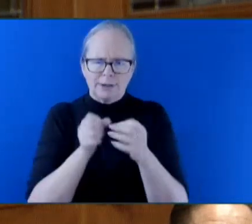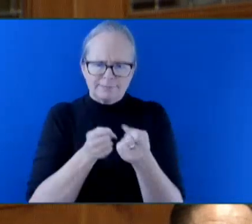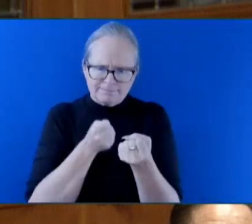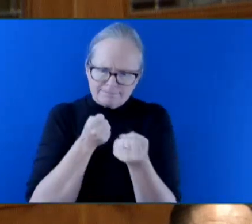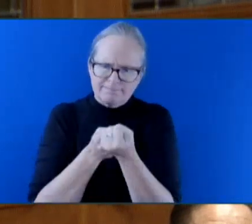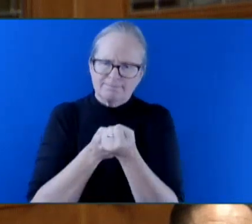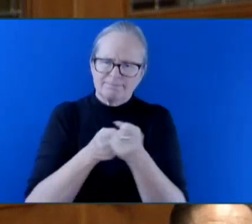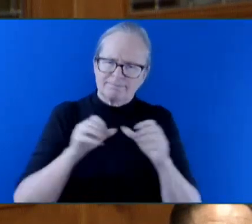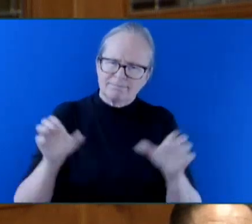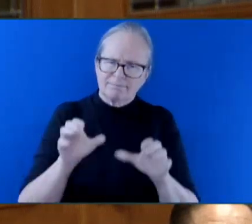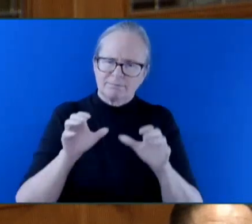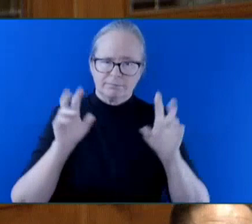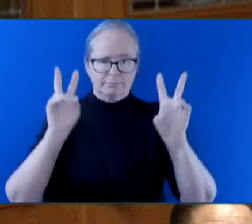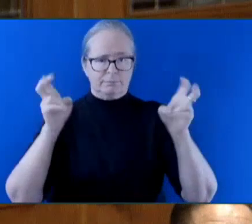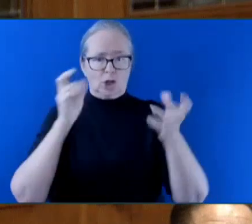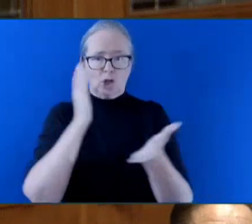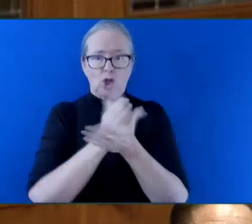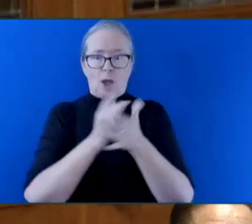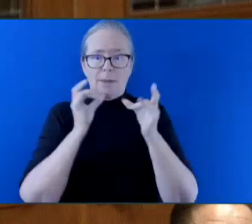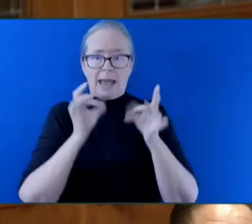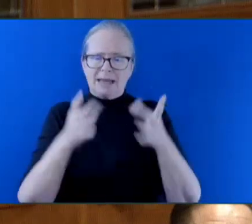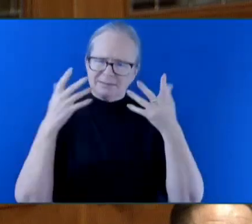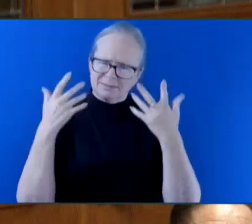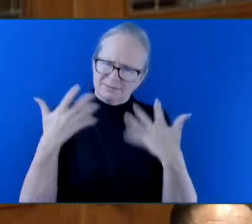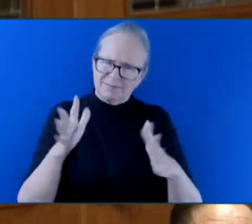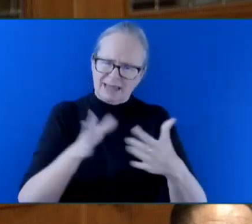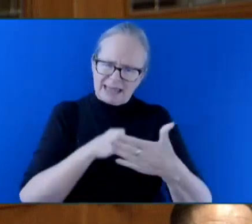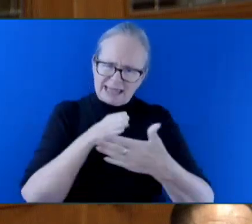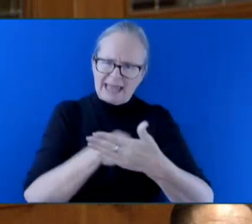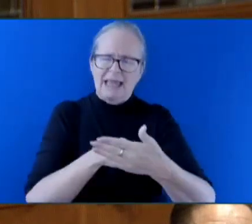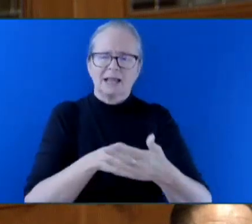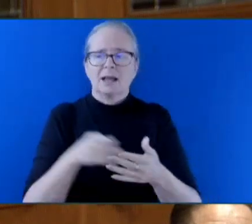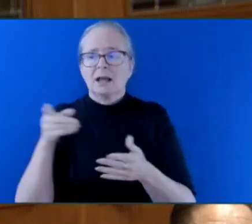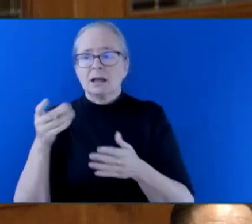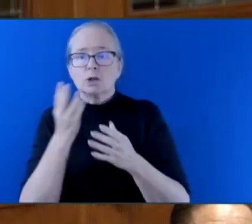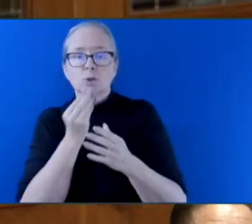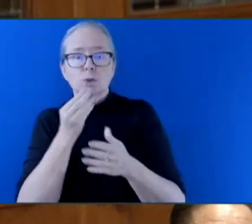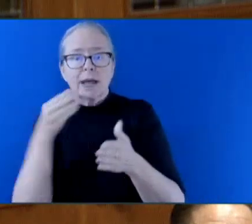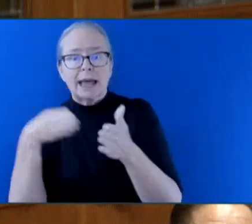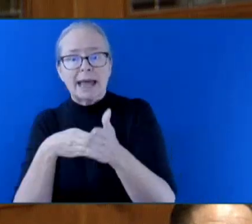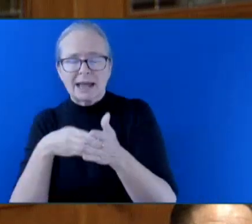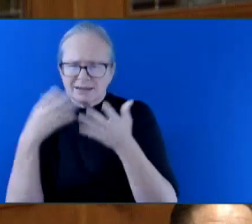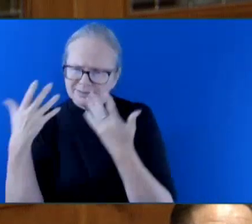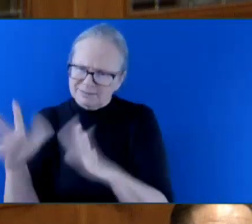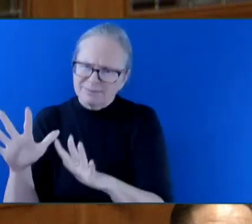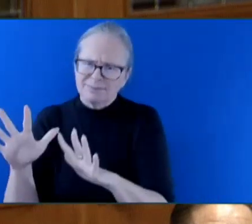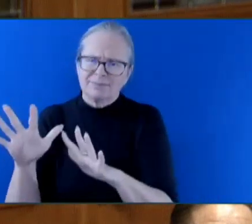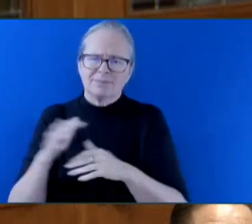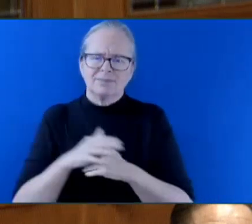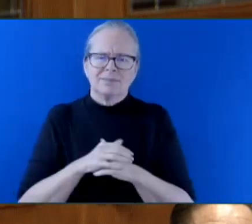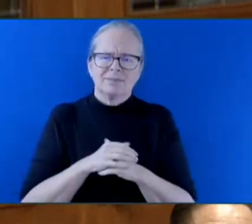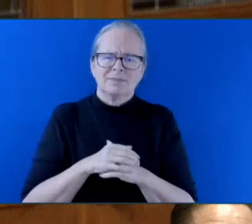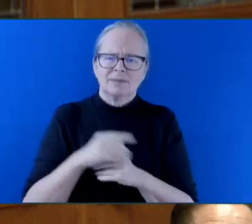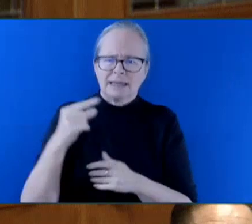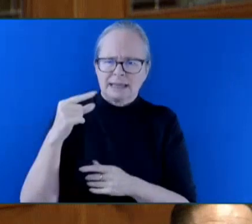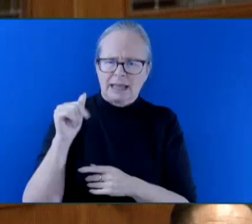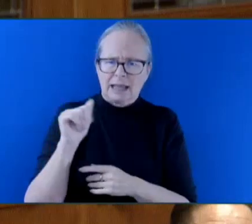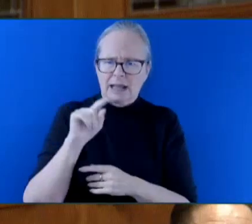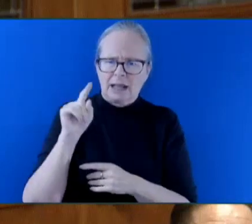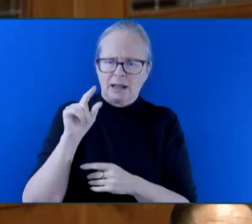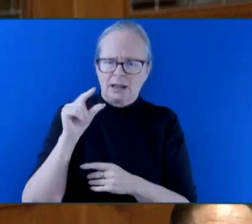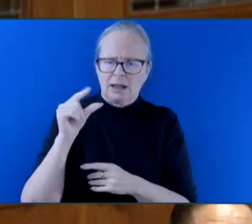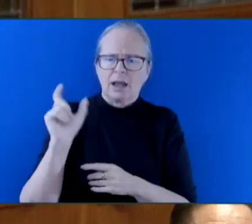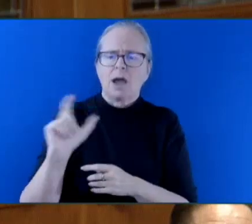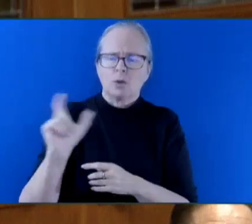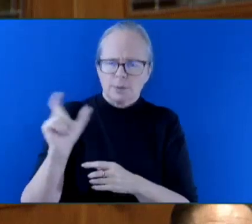Islamophobia, and violence in all of its forms. In particular, I ask all people within British Columbia to ensure that we are